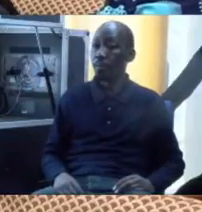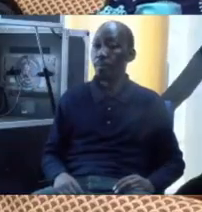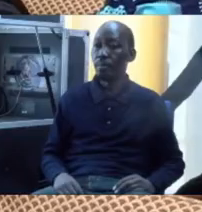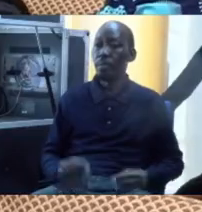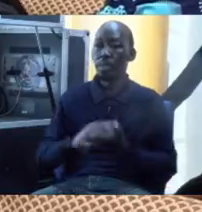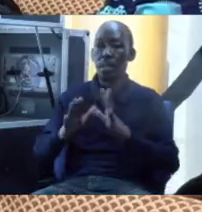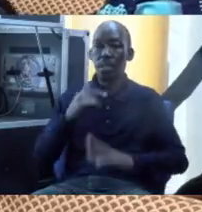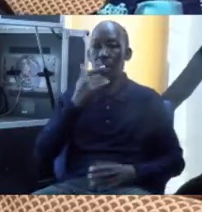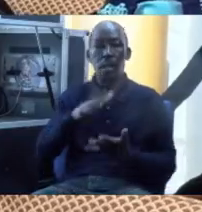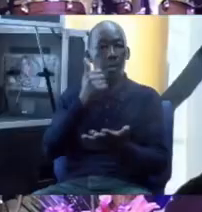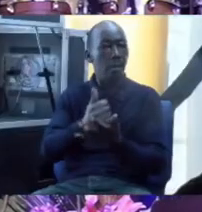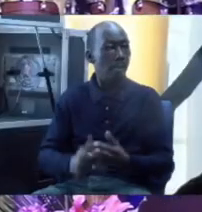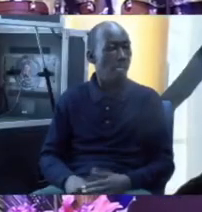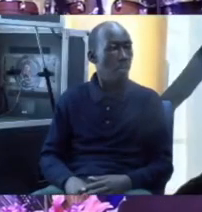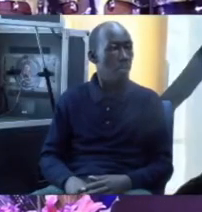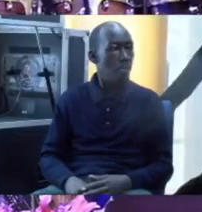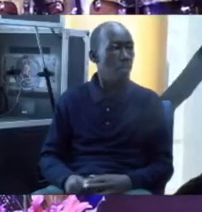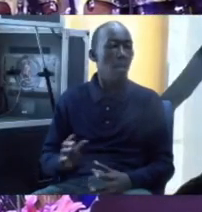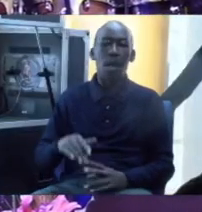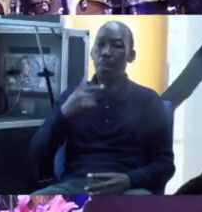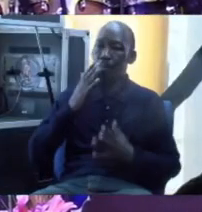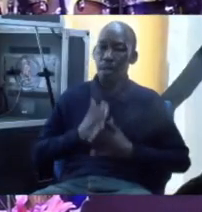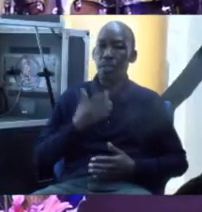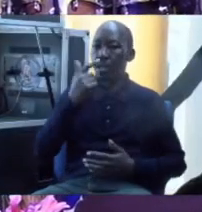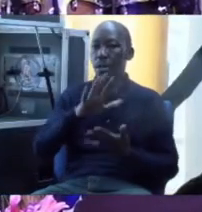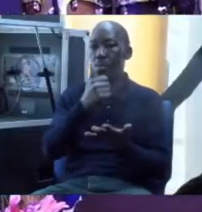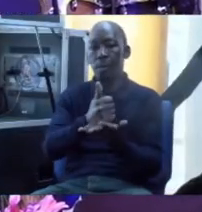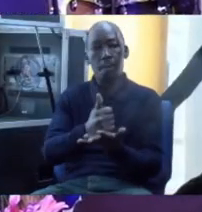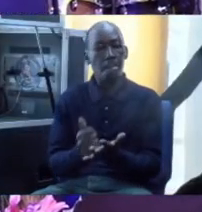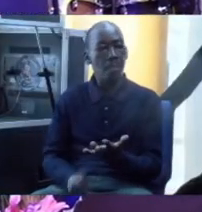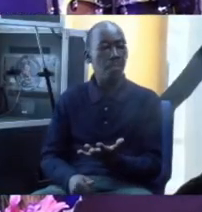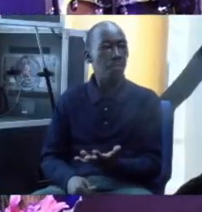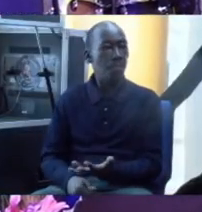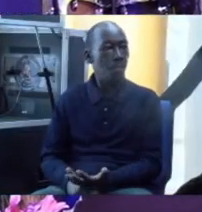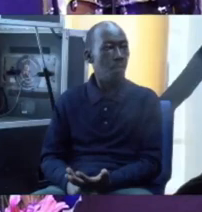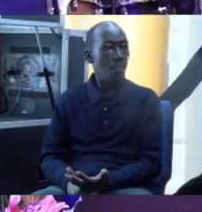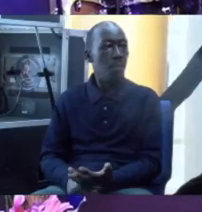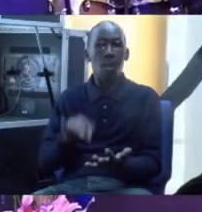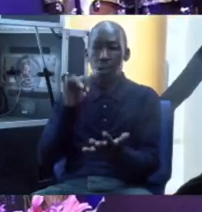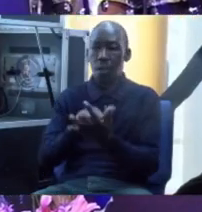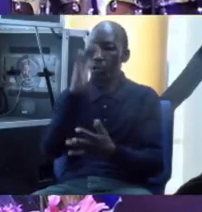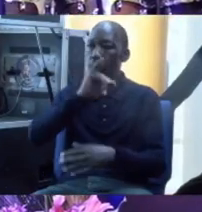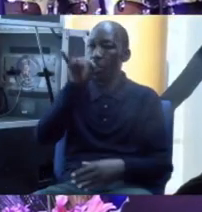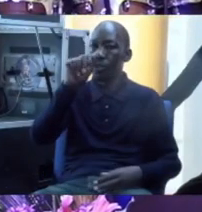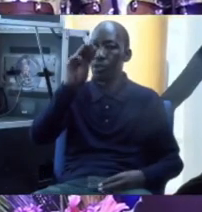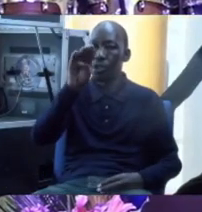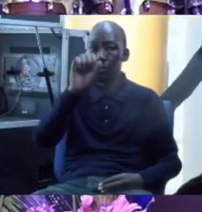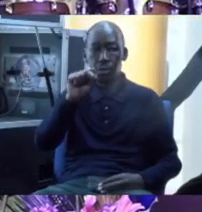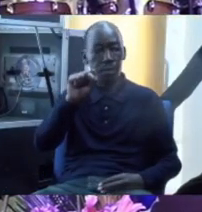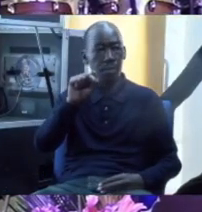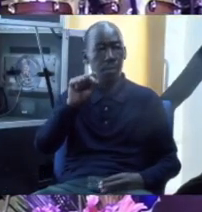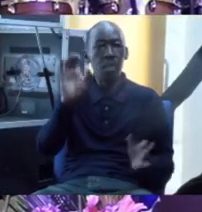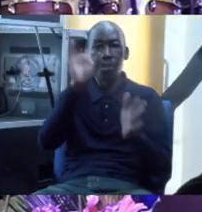Somebody say amen. I say somebody say amen. That's why James,